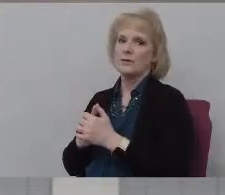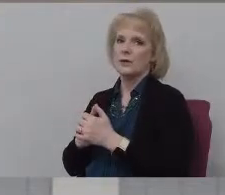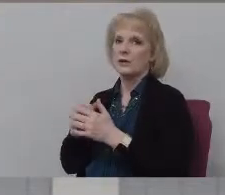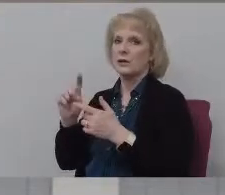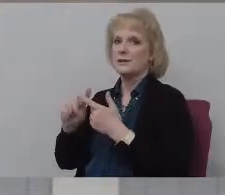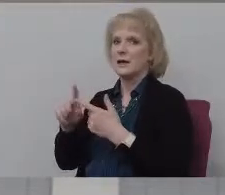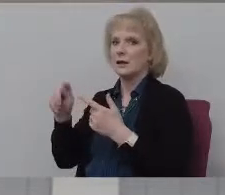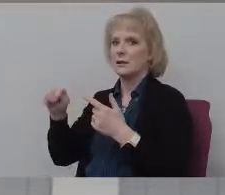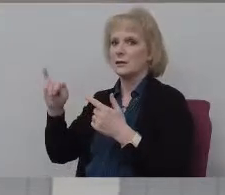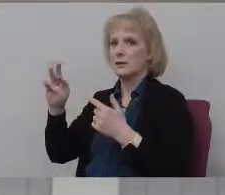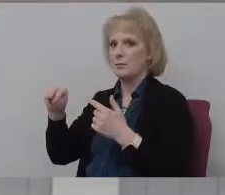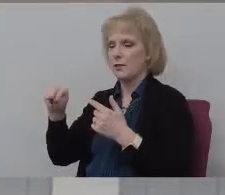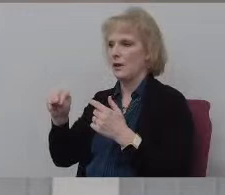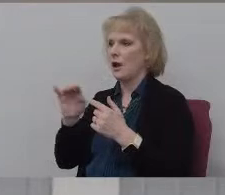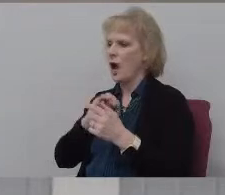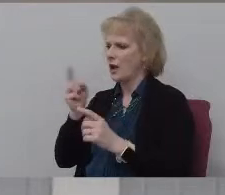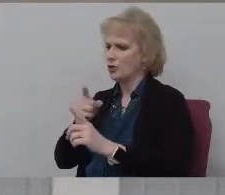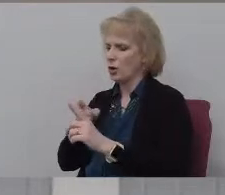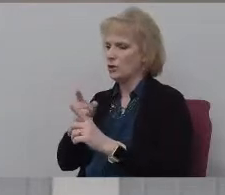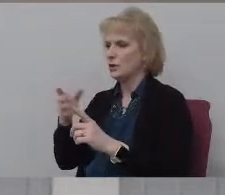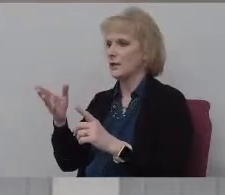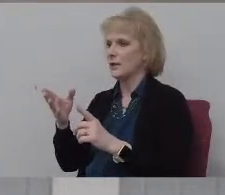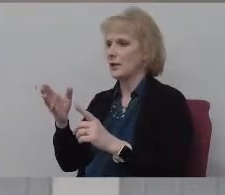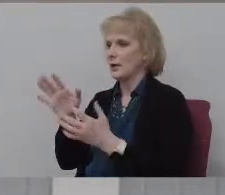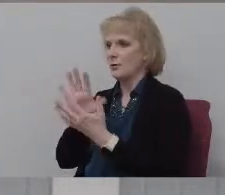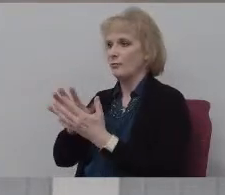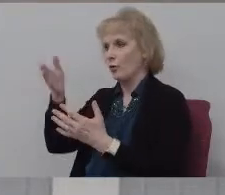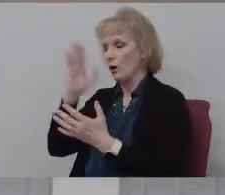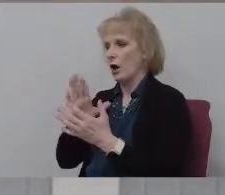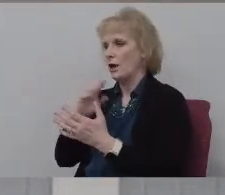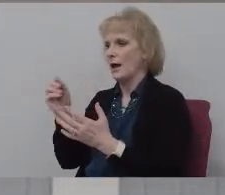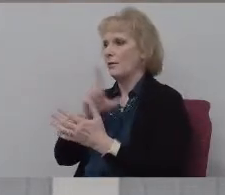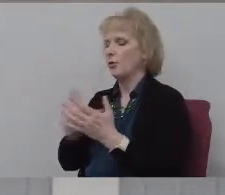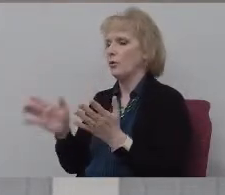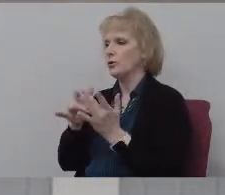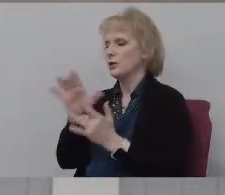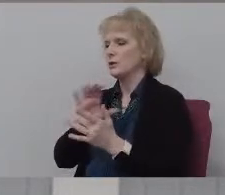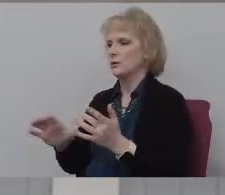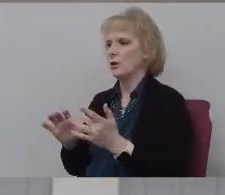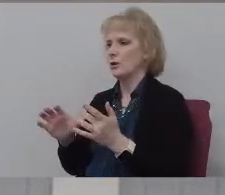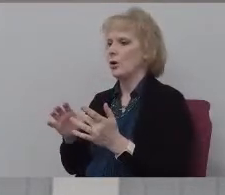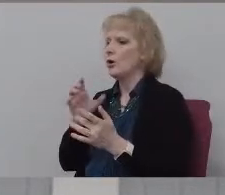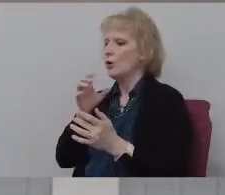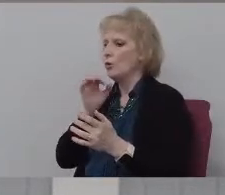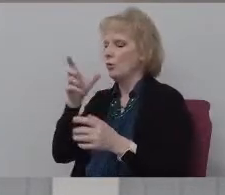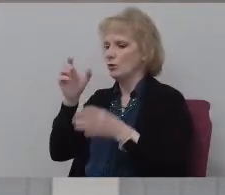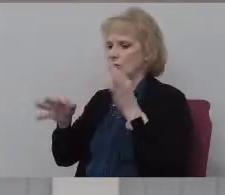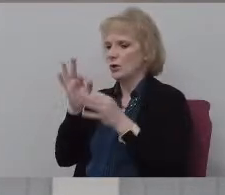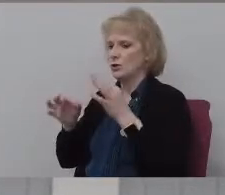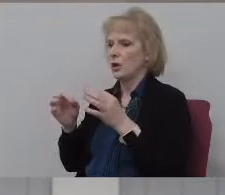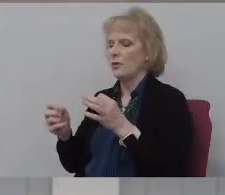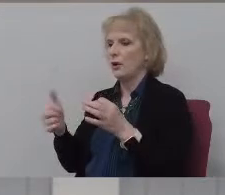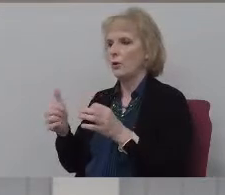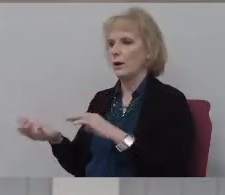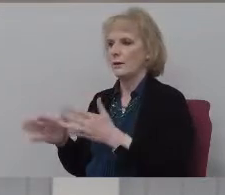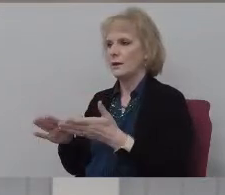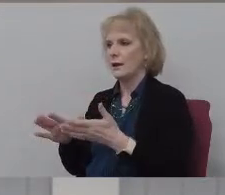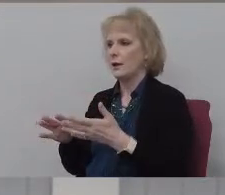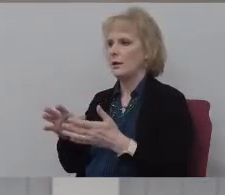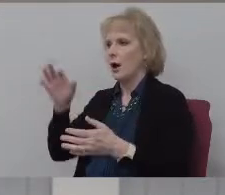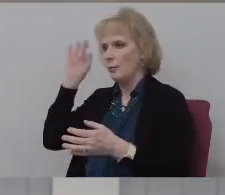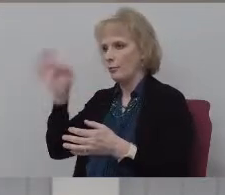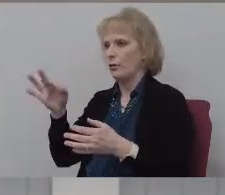I charge thee therefore before God and the Lord Jesus Christ, who shall judge the quick and the dead at his appearing in his kingdom. Preach the